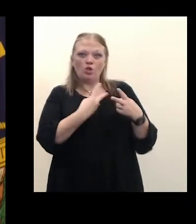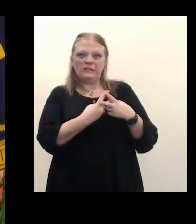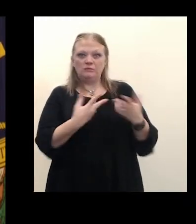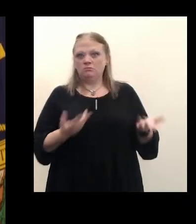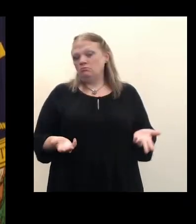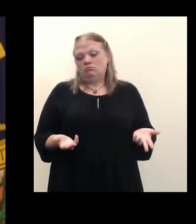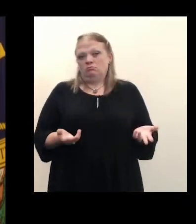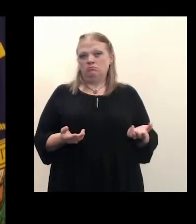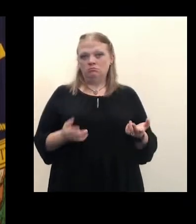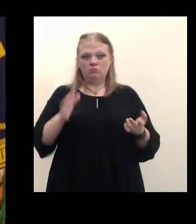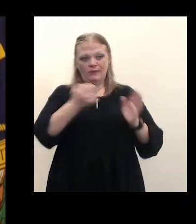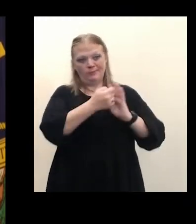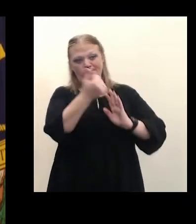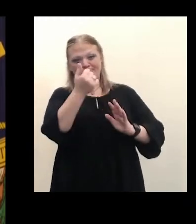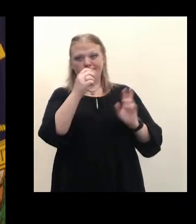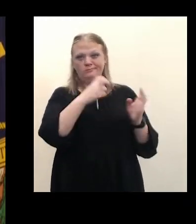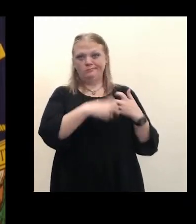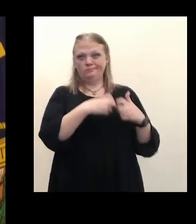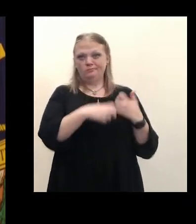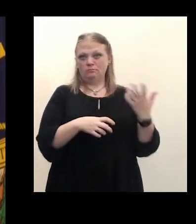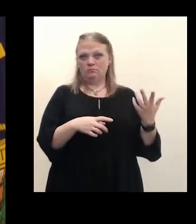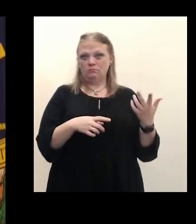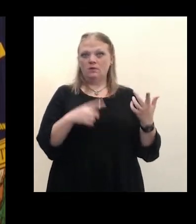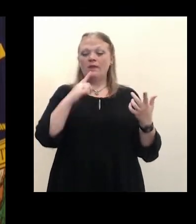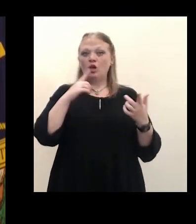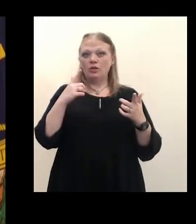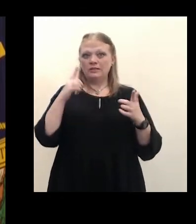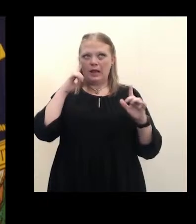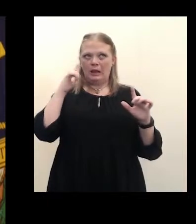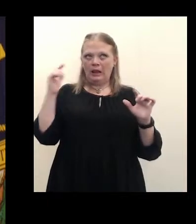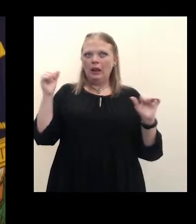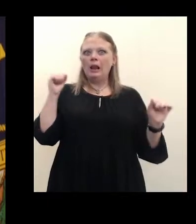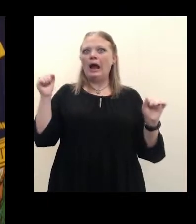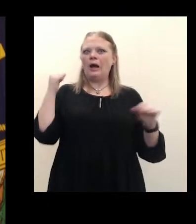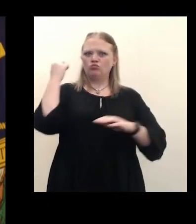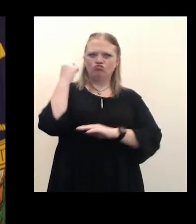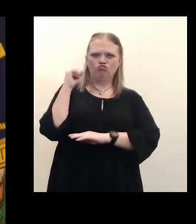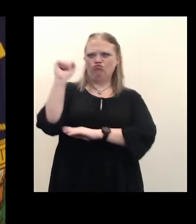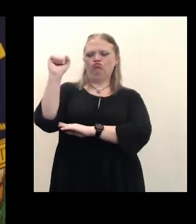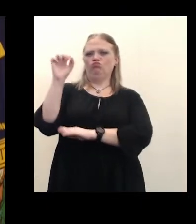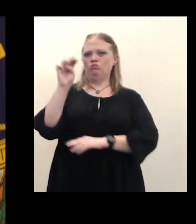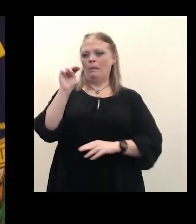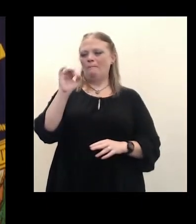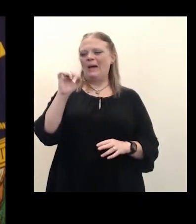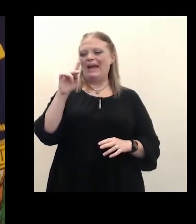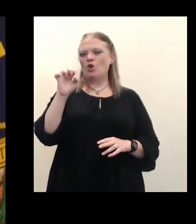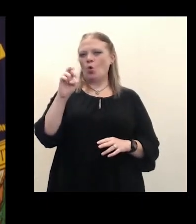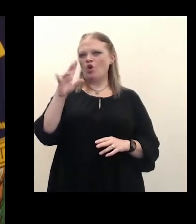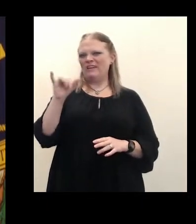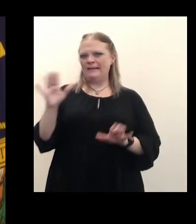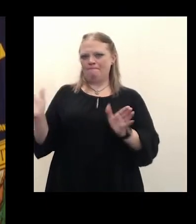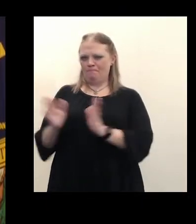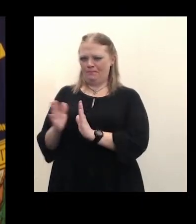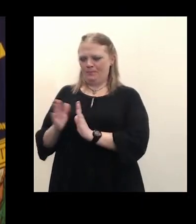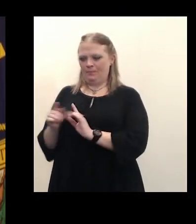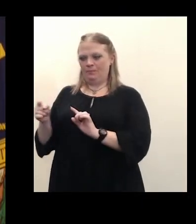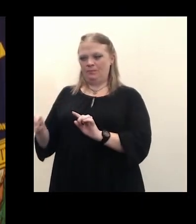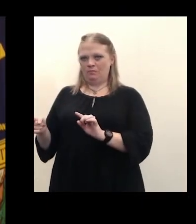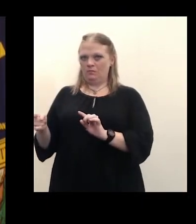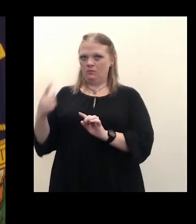we're basically doing is there's a very loud minority out there, and they've been a loud minority quite some time. I've seen some of the same